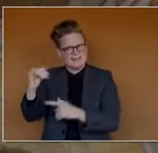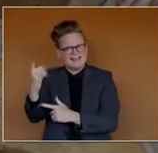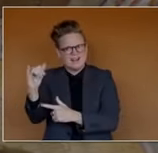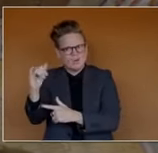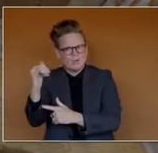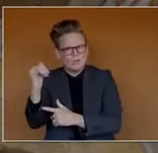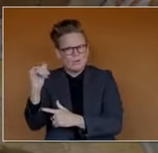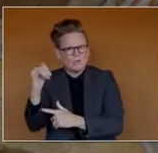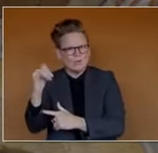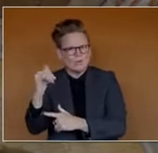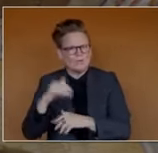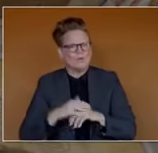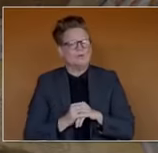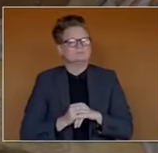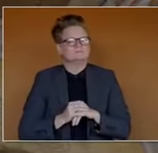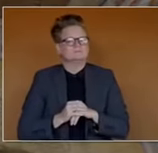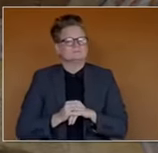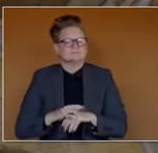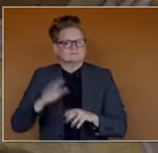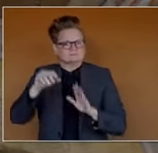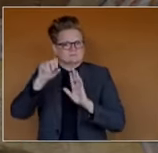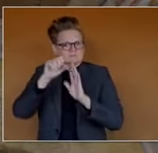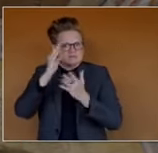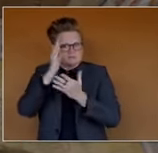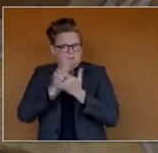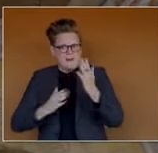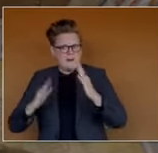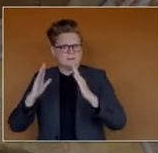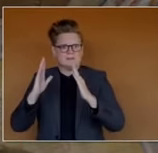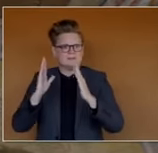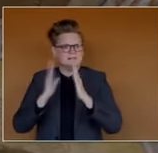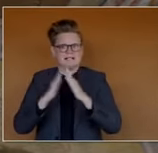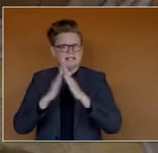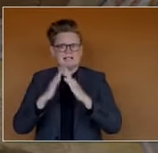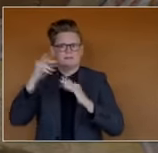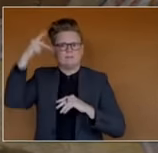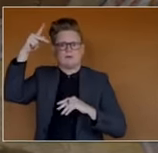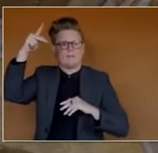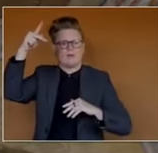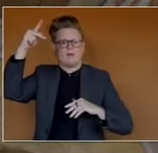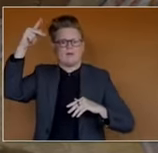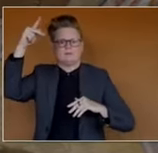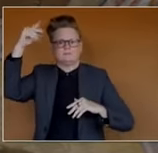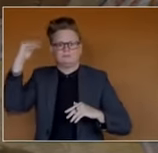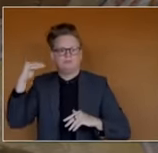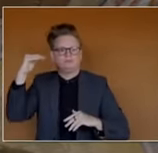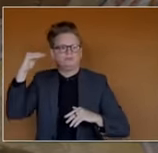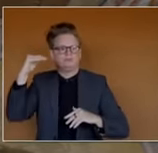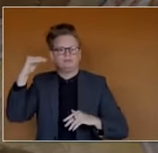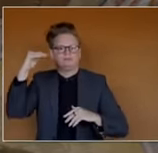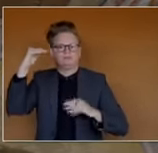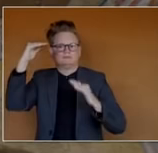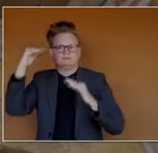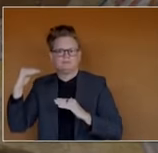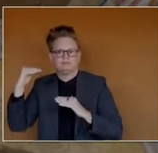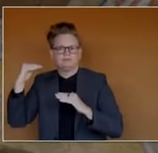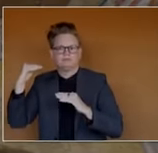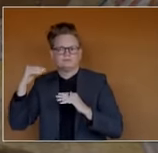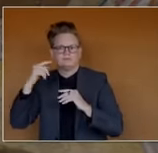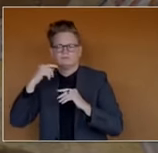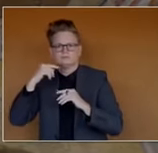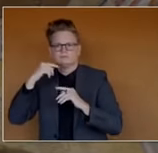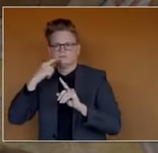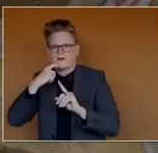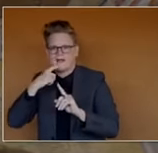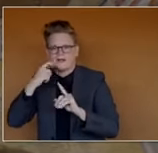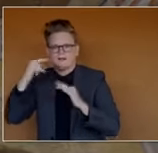the purple and red status in the orange and yellow status, which means in the